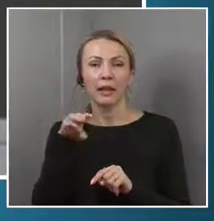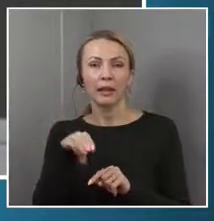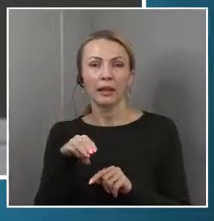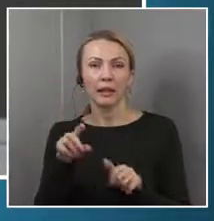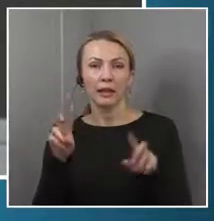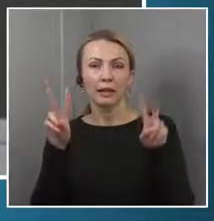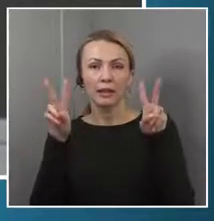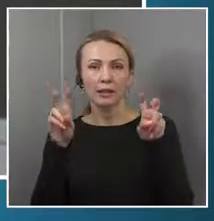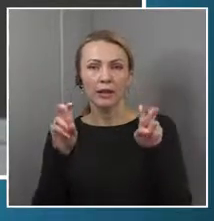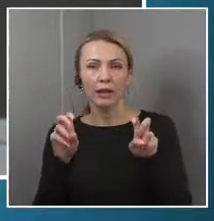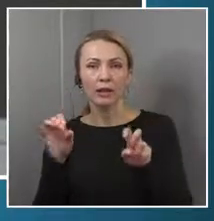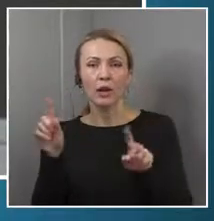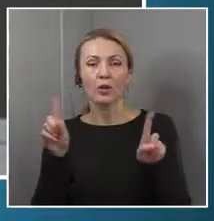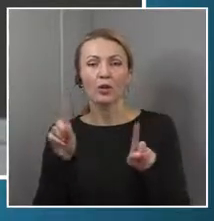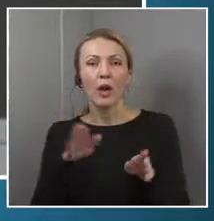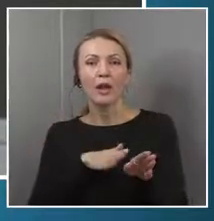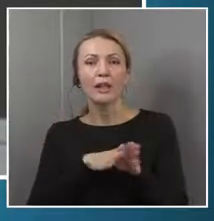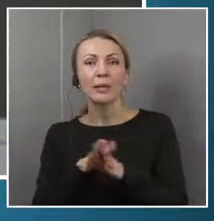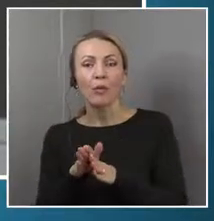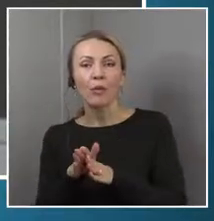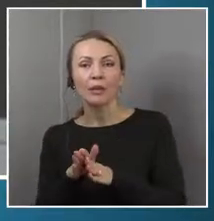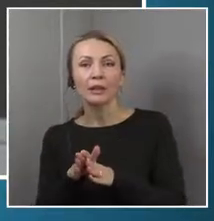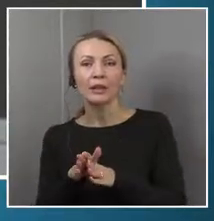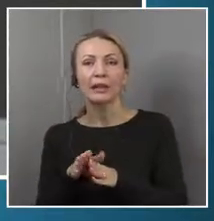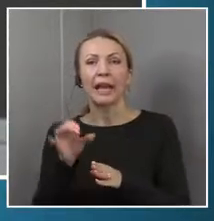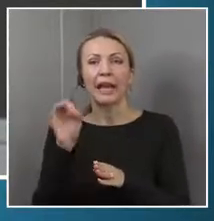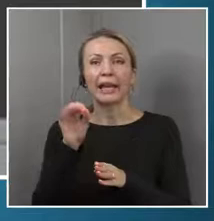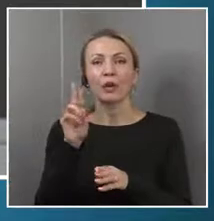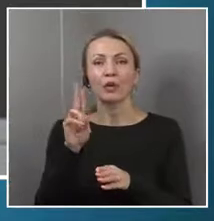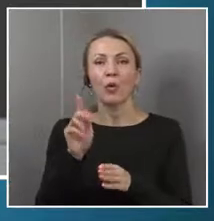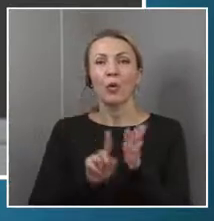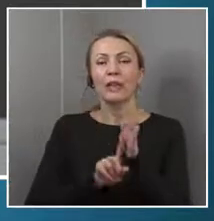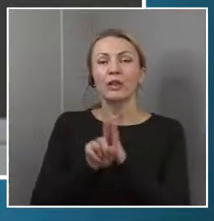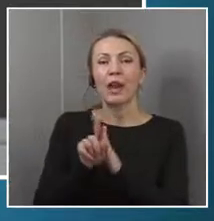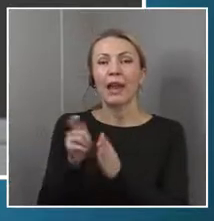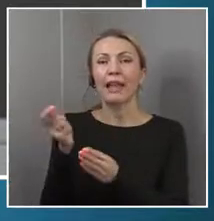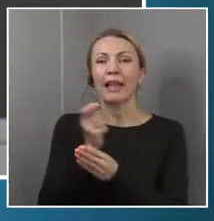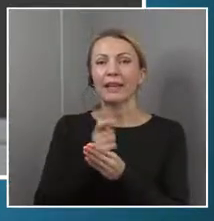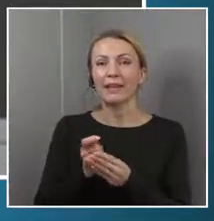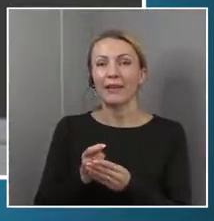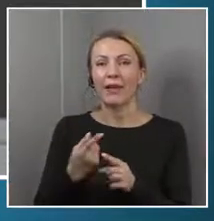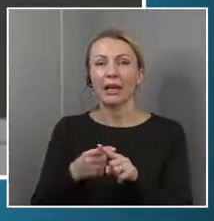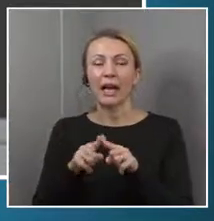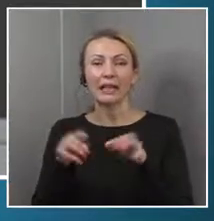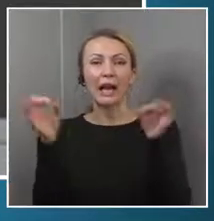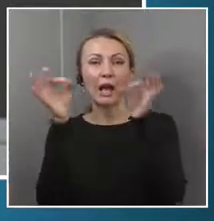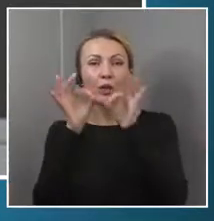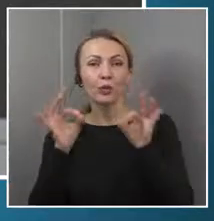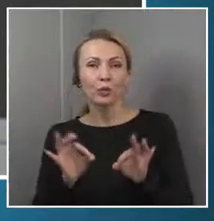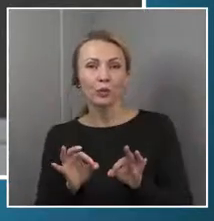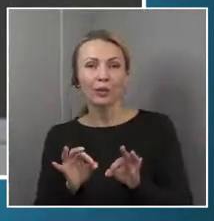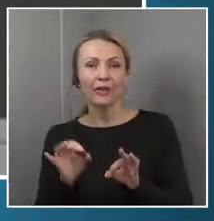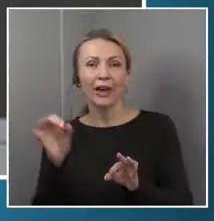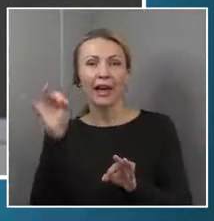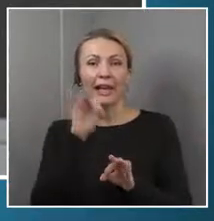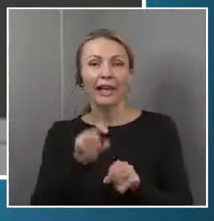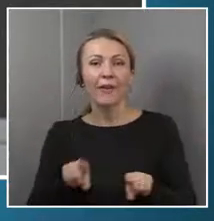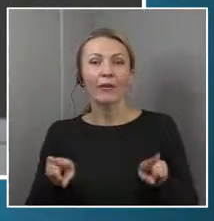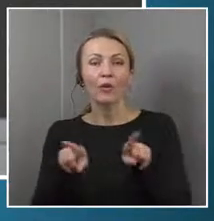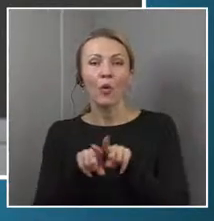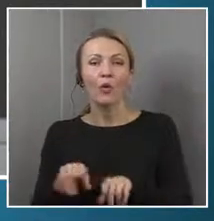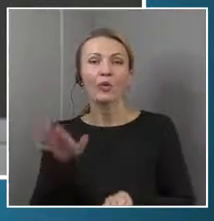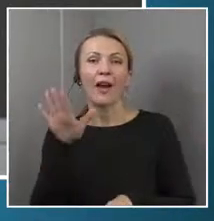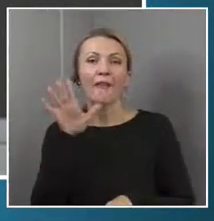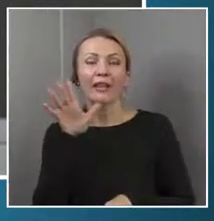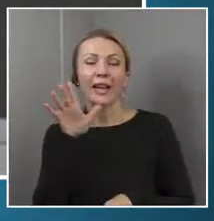Raphael, and there's an etcher who made an etching of a Raphael.